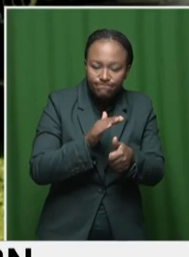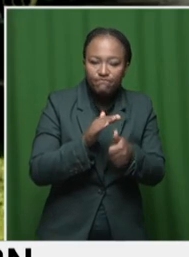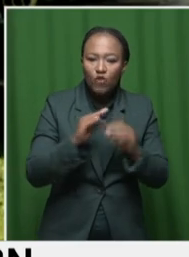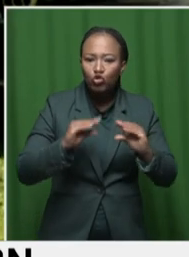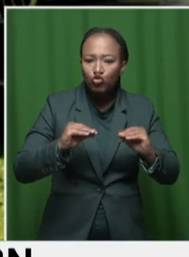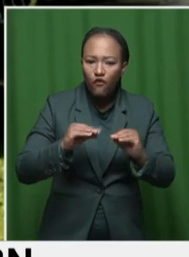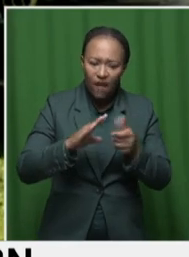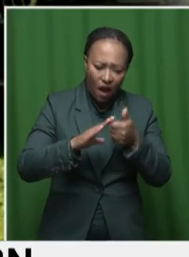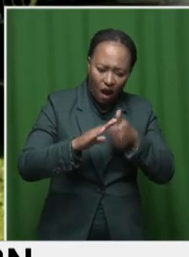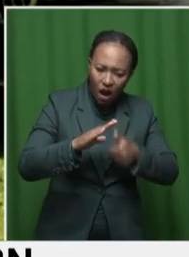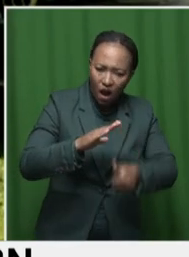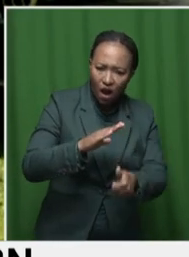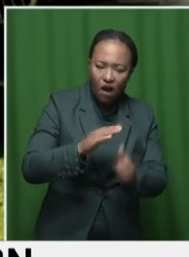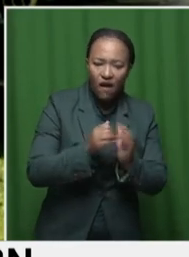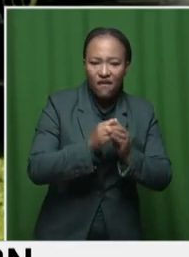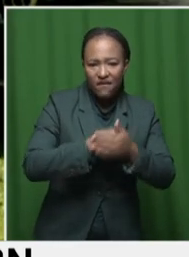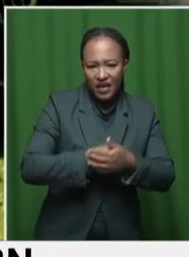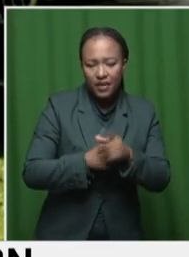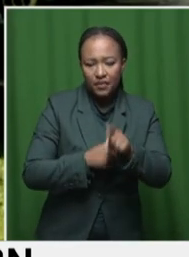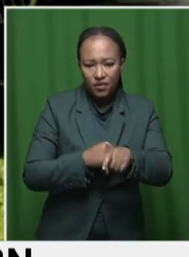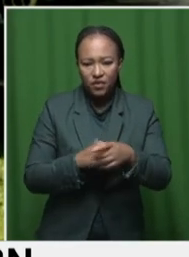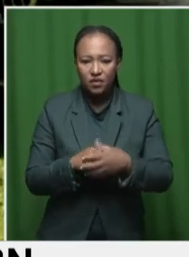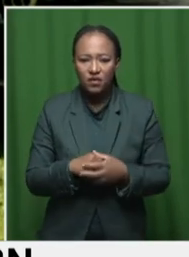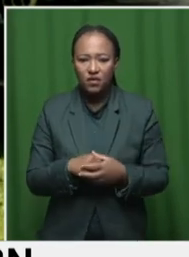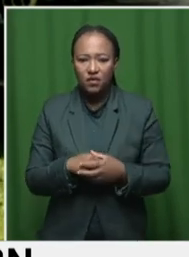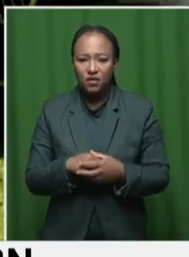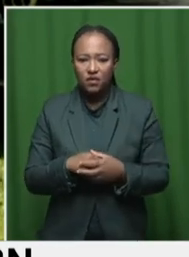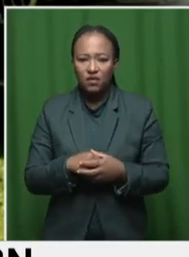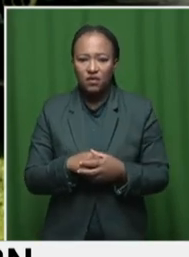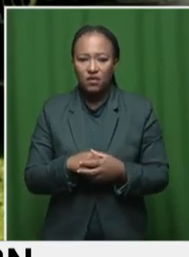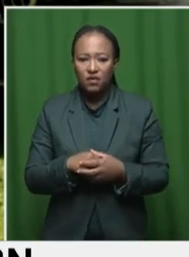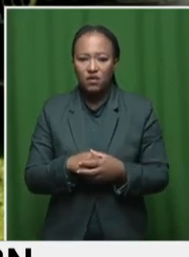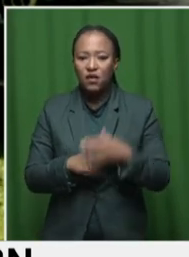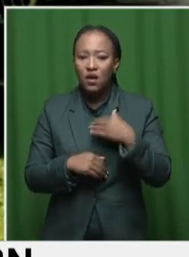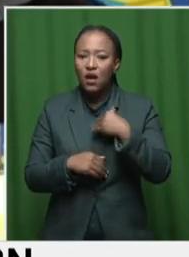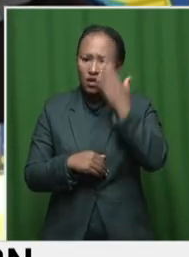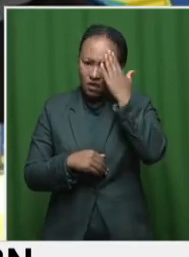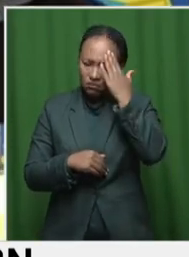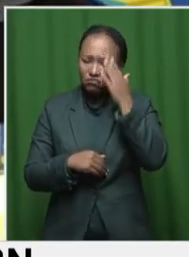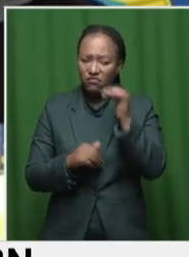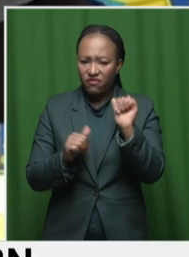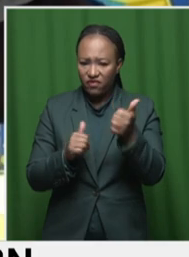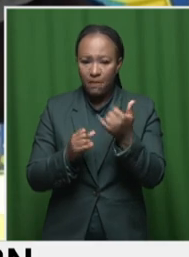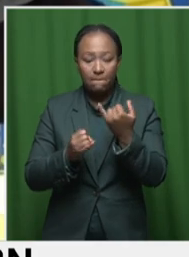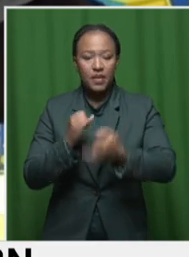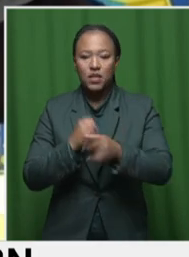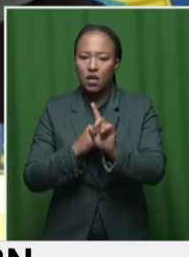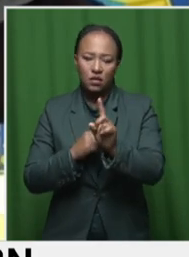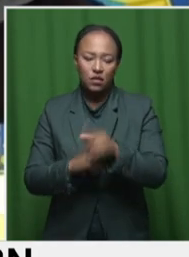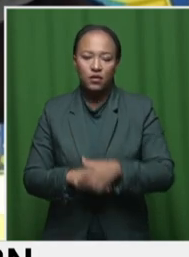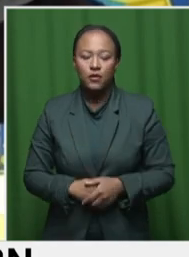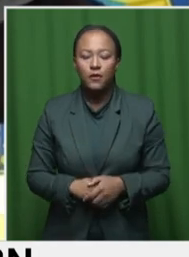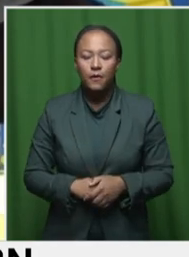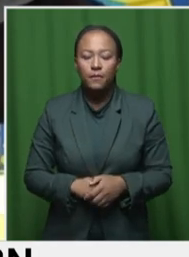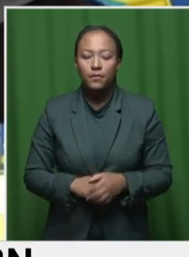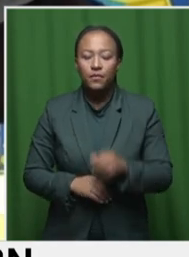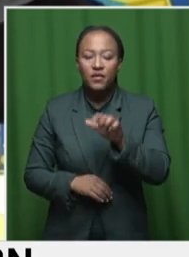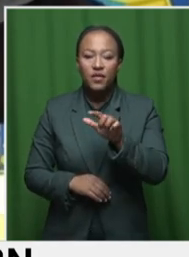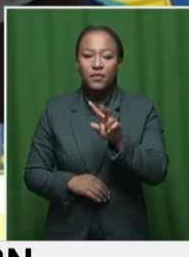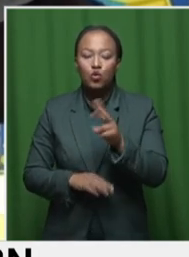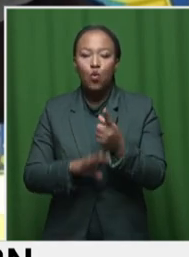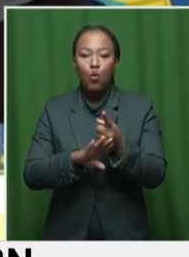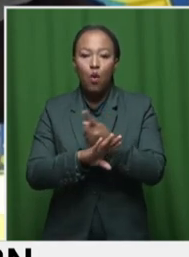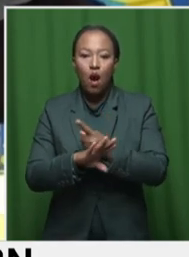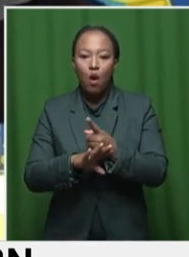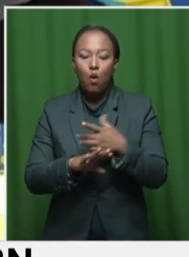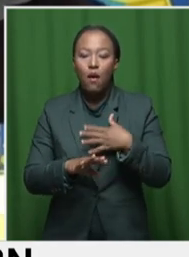sofas, we are attacked. And it's one person. The amount is standing down, a mistake, and I'm born. Within 72 hours, more heavily